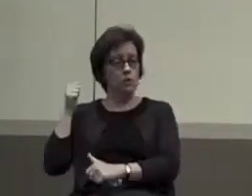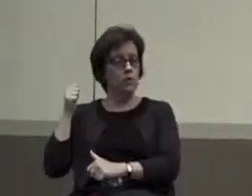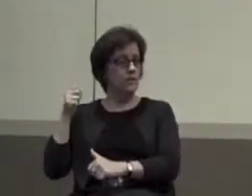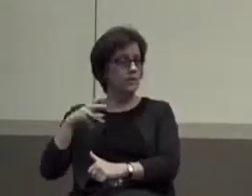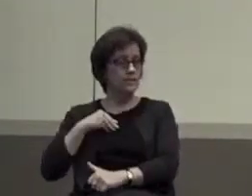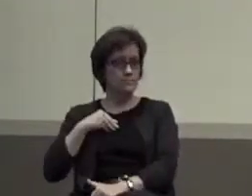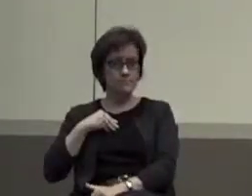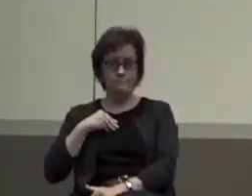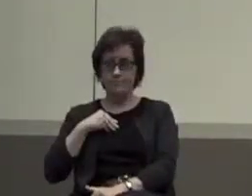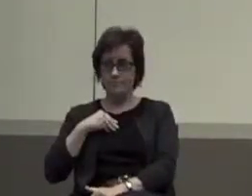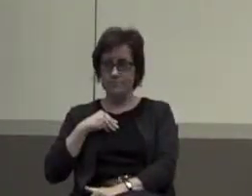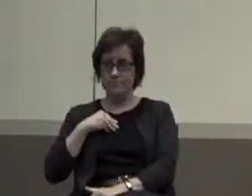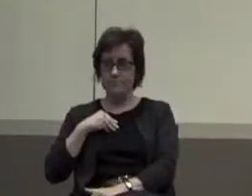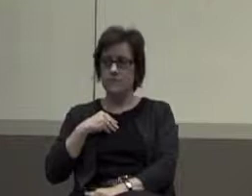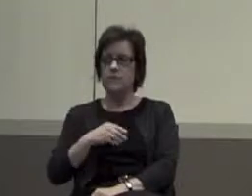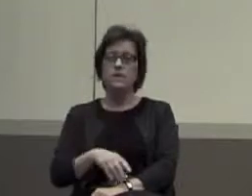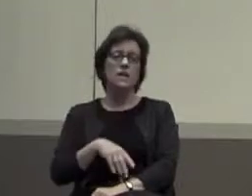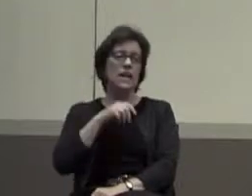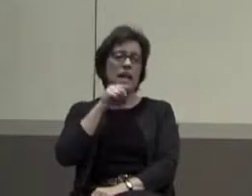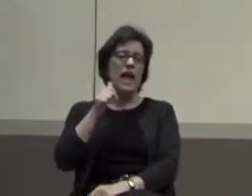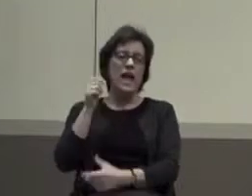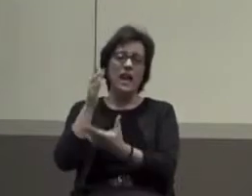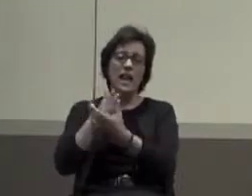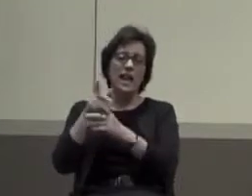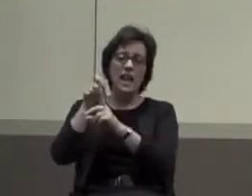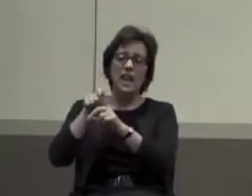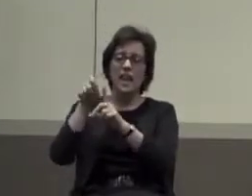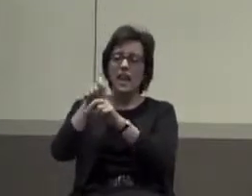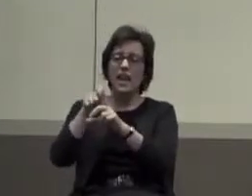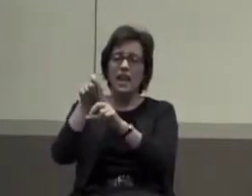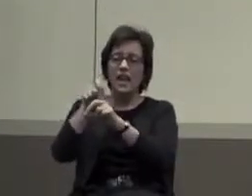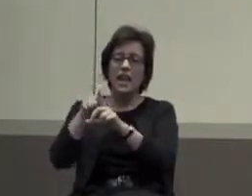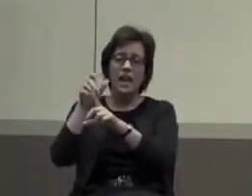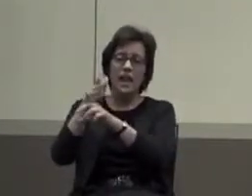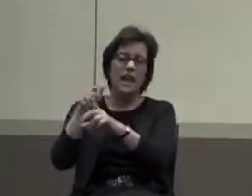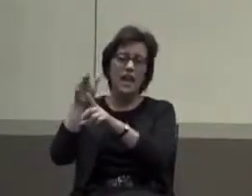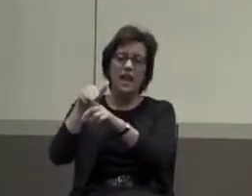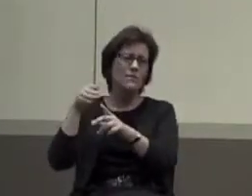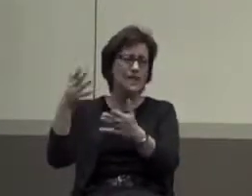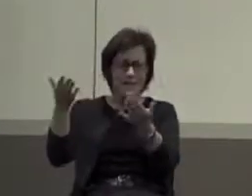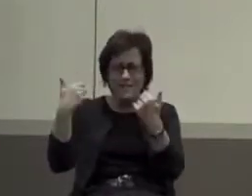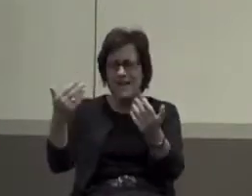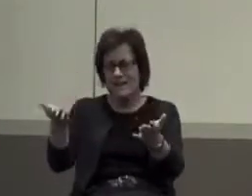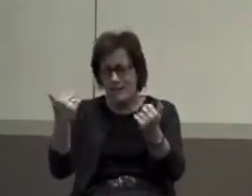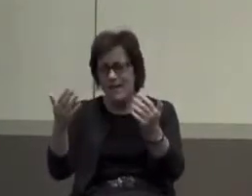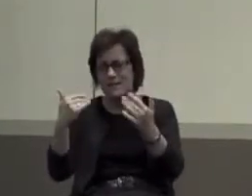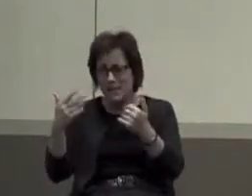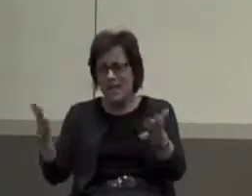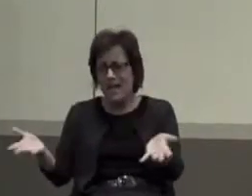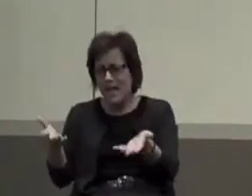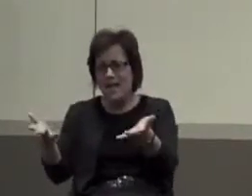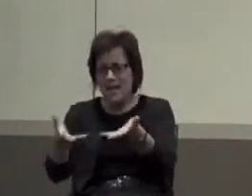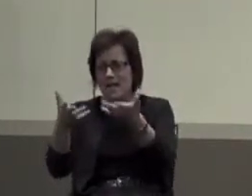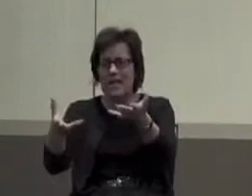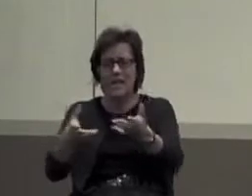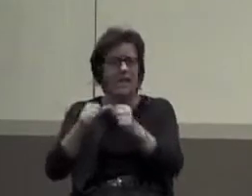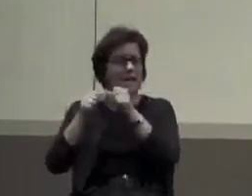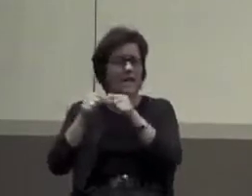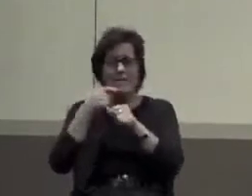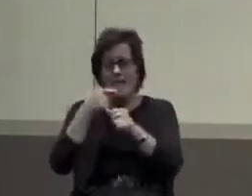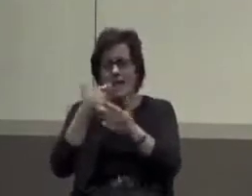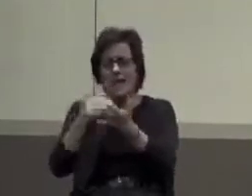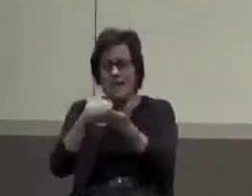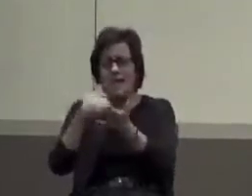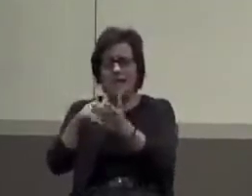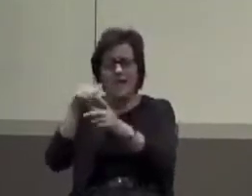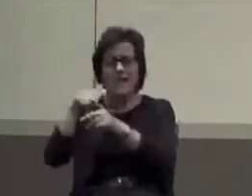They don't nag. I mean, I often want to be like, come on, just do it, and keep telling the student to do it, but